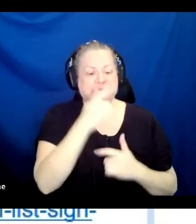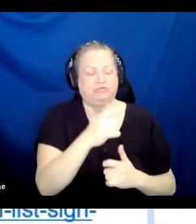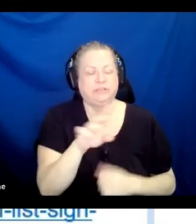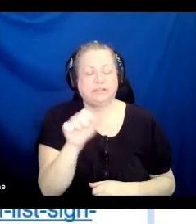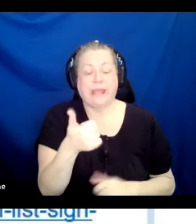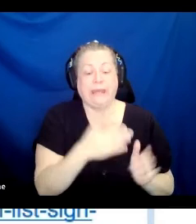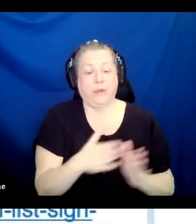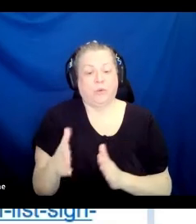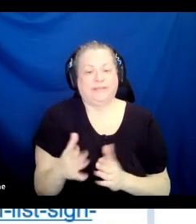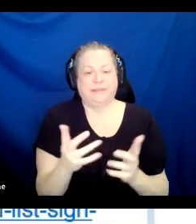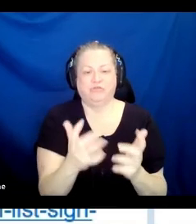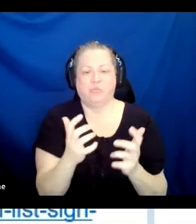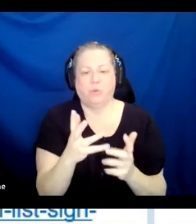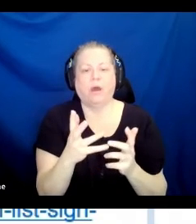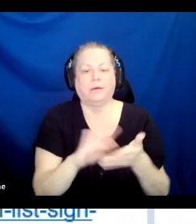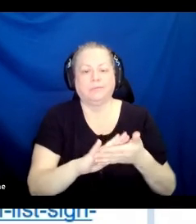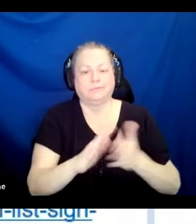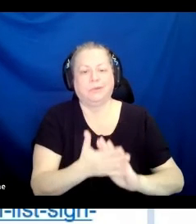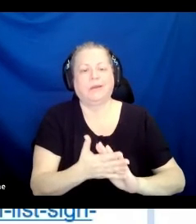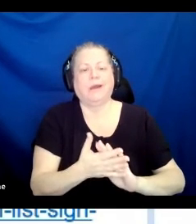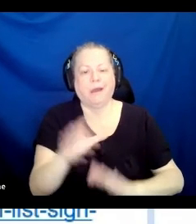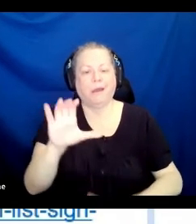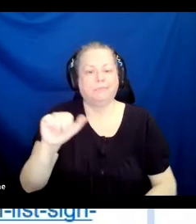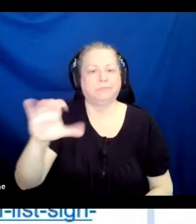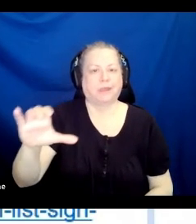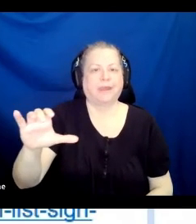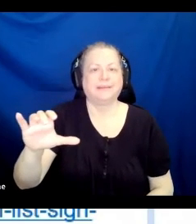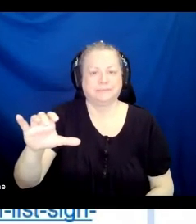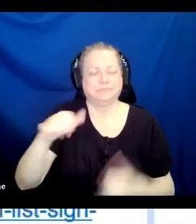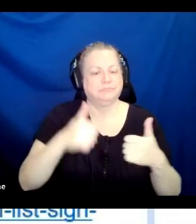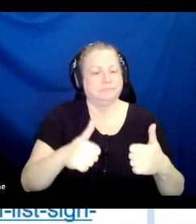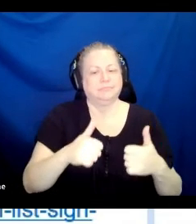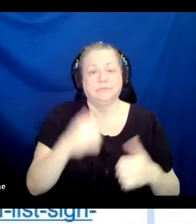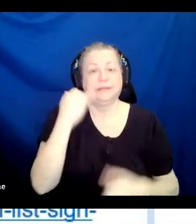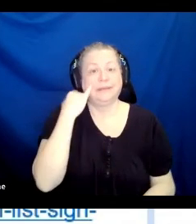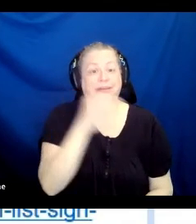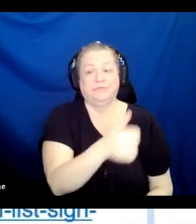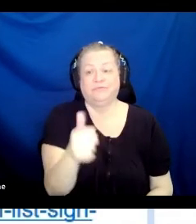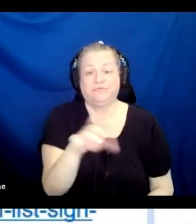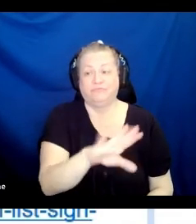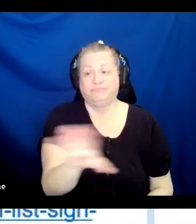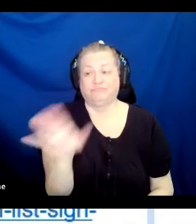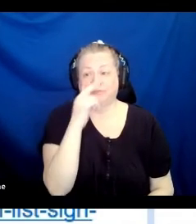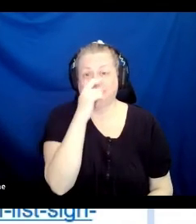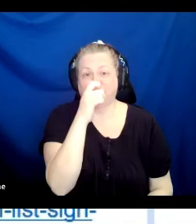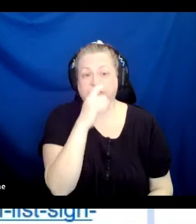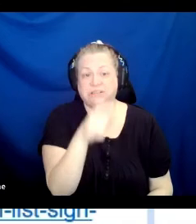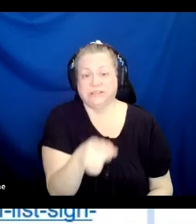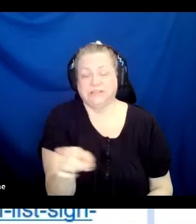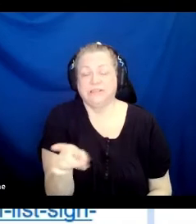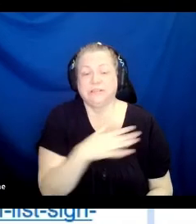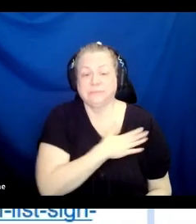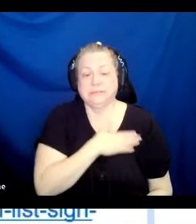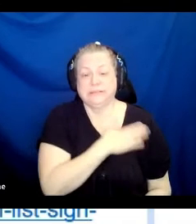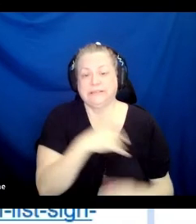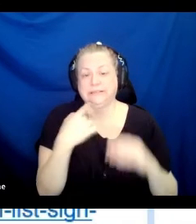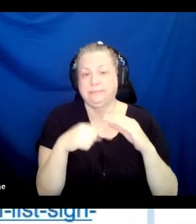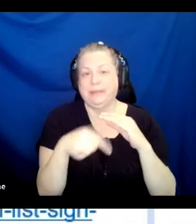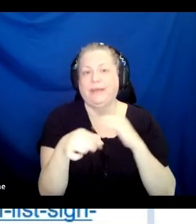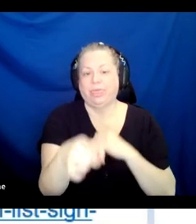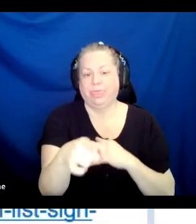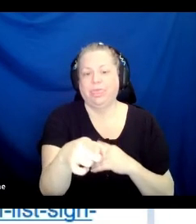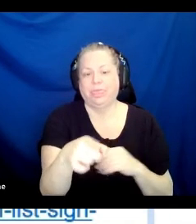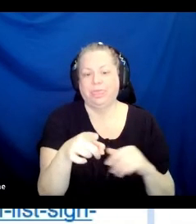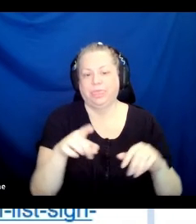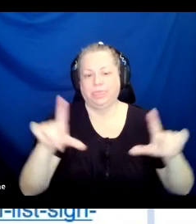organization become a CAC organization. So if you're interested, you can email at the email address listed here